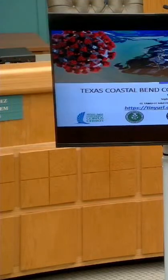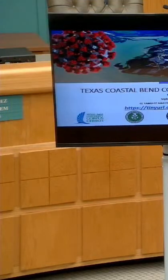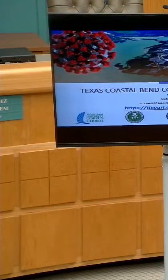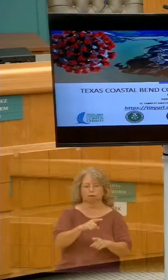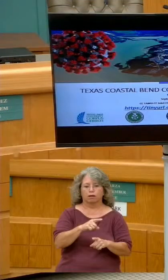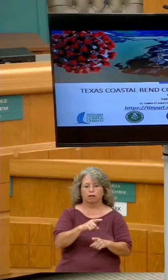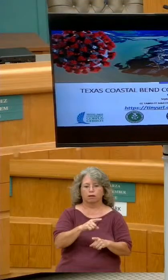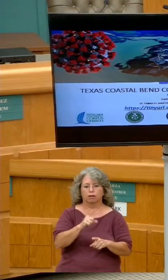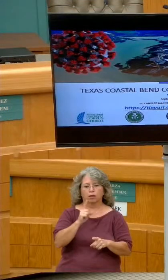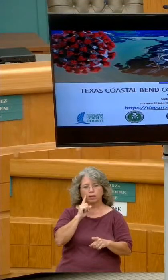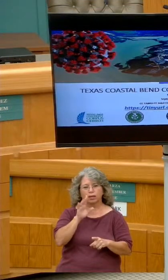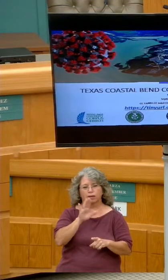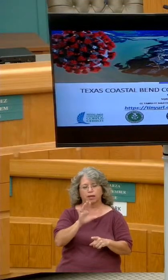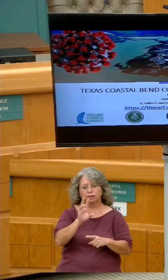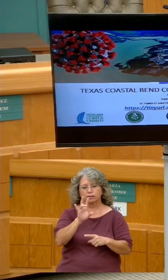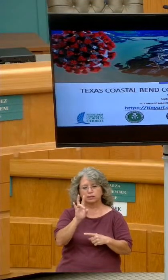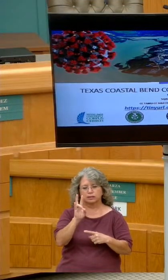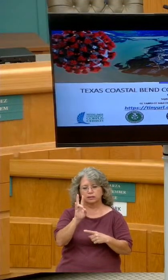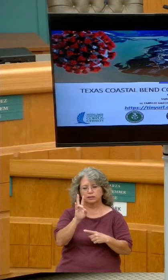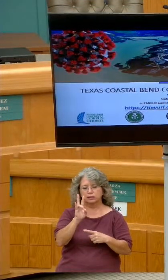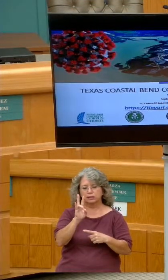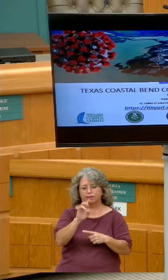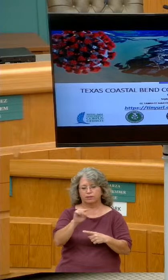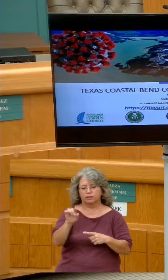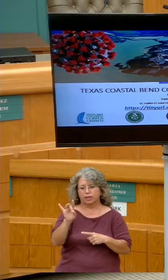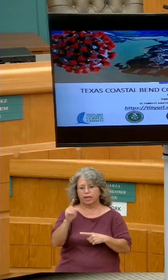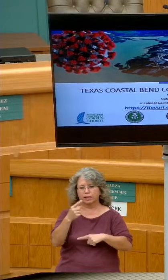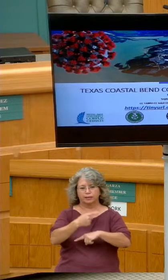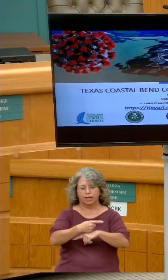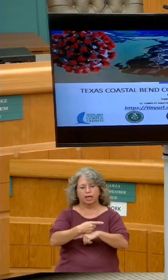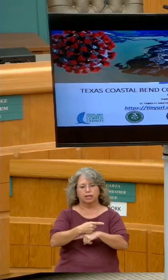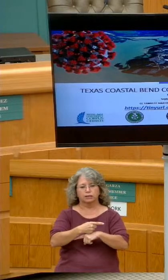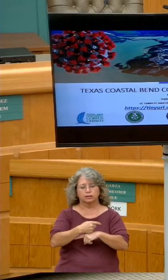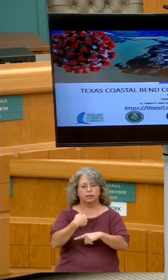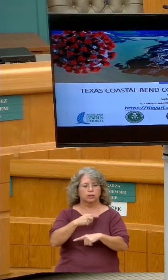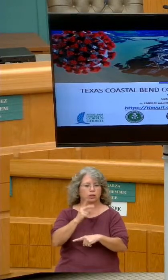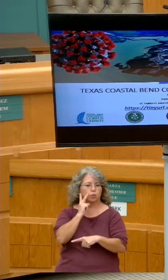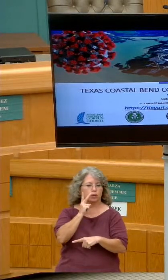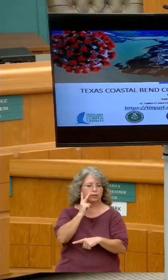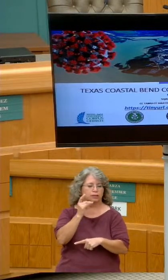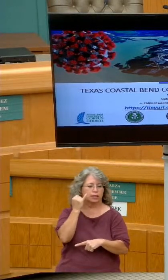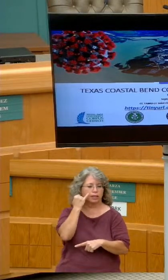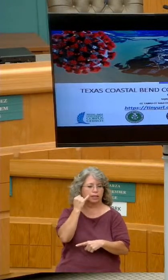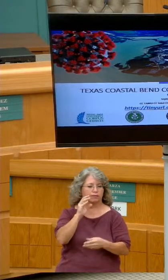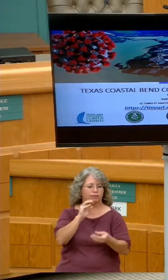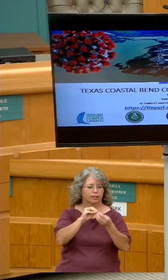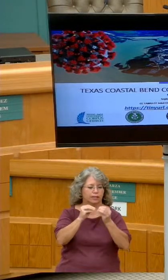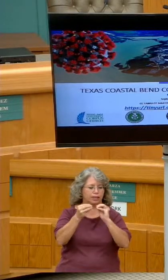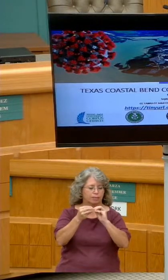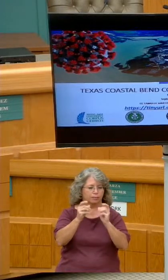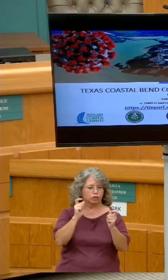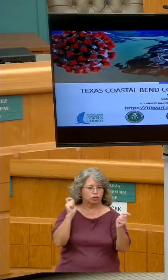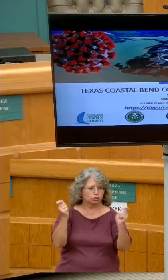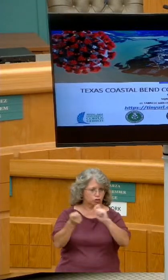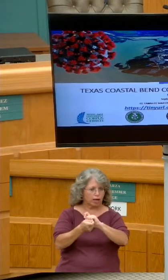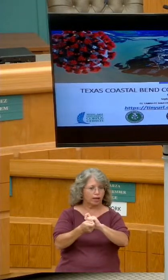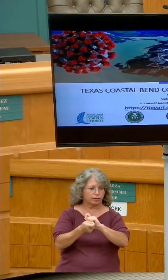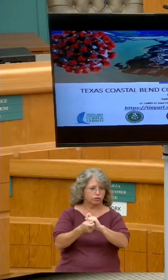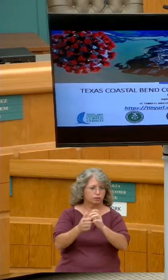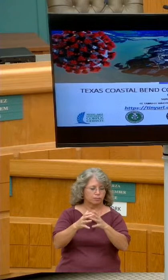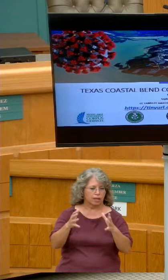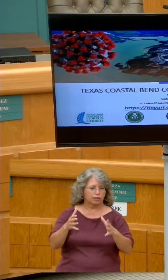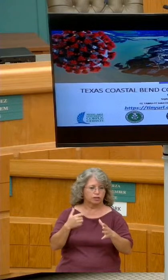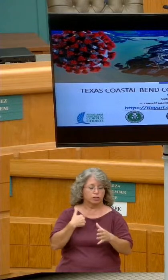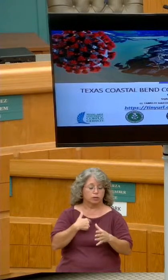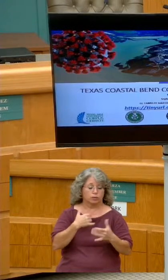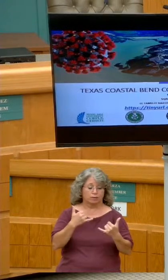to 8 days. So we're looking at next weekend into Monday to see if these numbers change dramatically. So we're in the